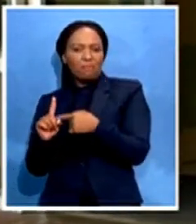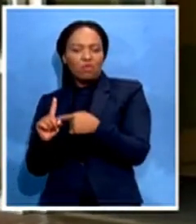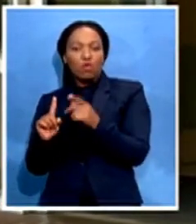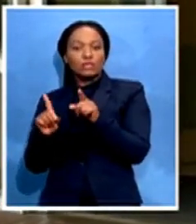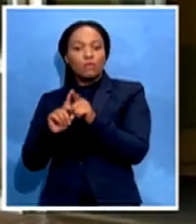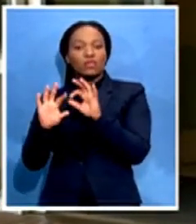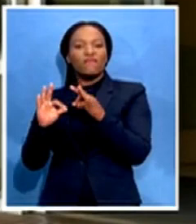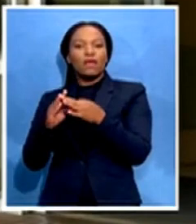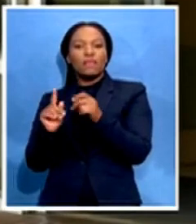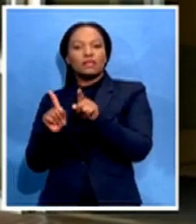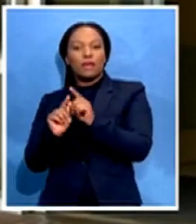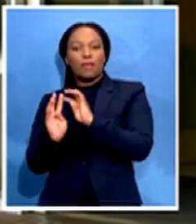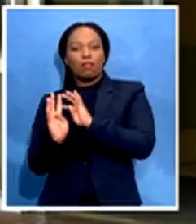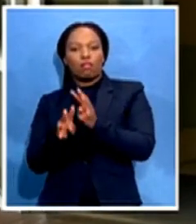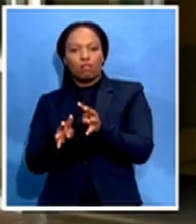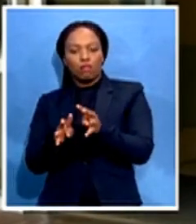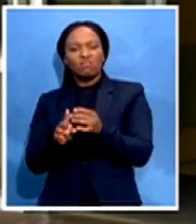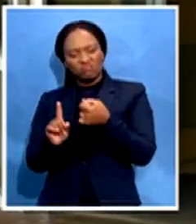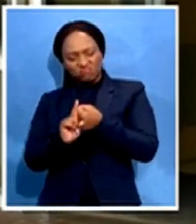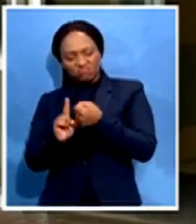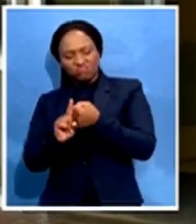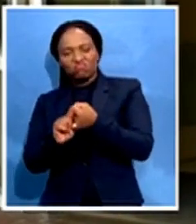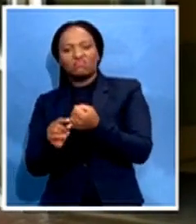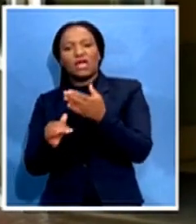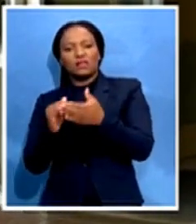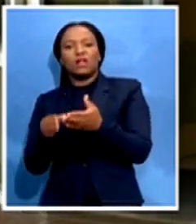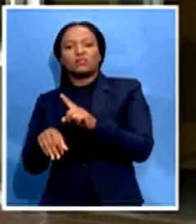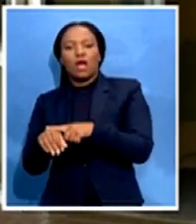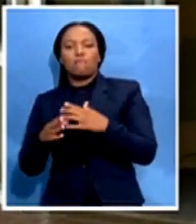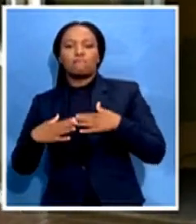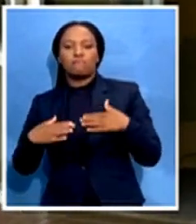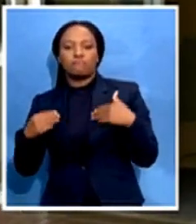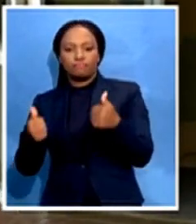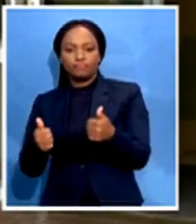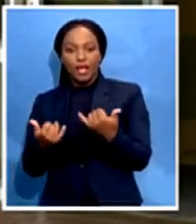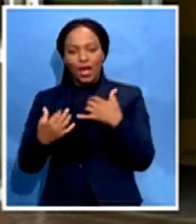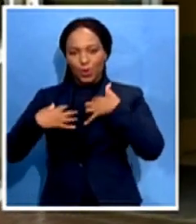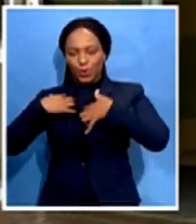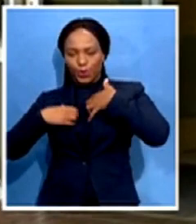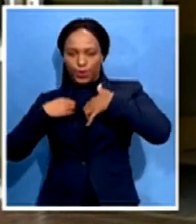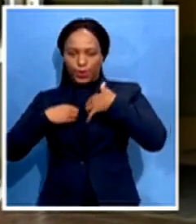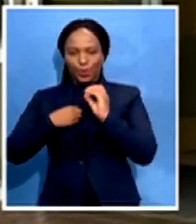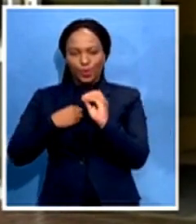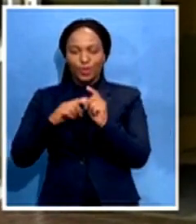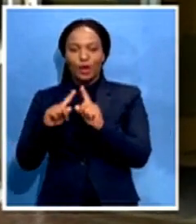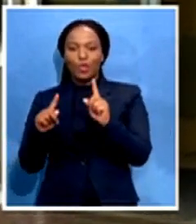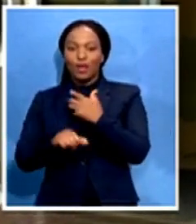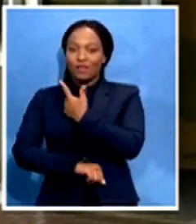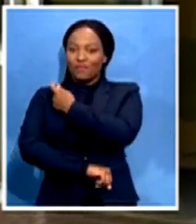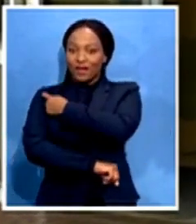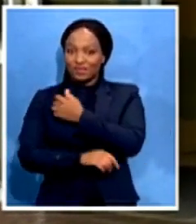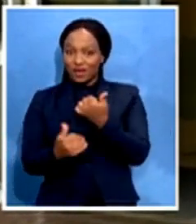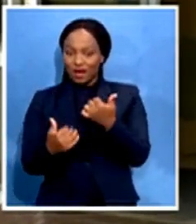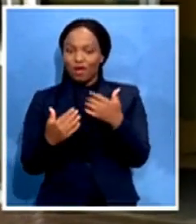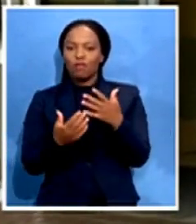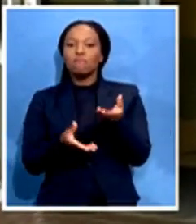until they recovered. So a lot of excitement here, knowing that the vaccine has arrived in KwaZulu-Natal. But I want to go